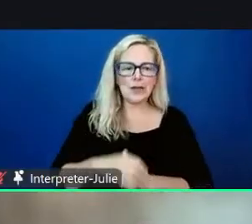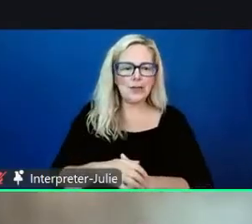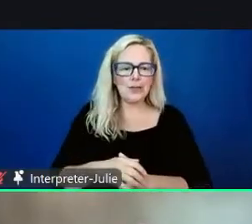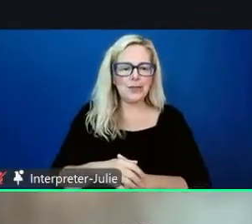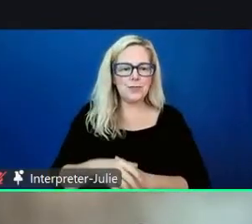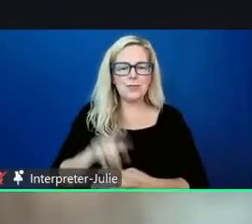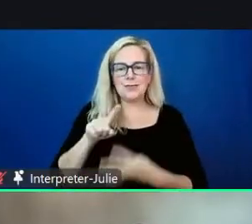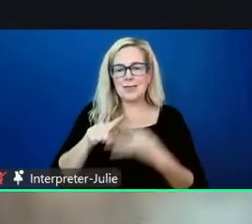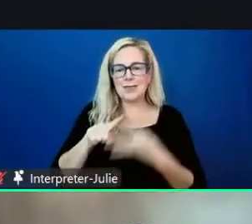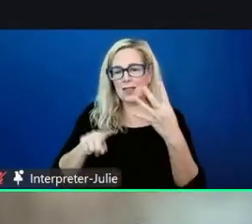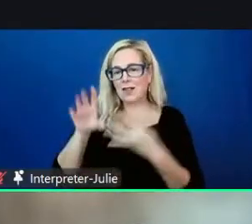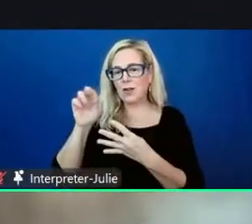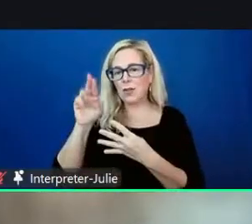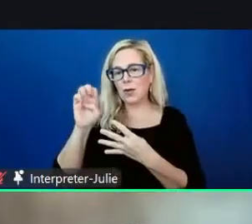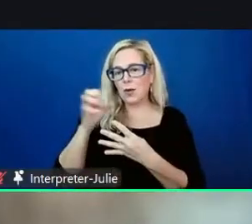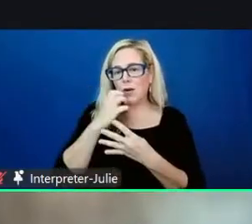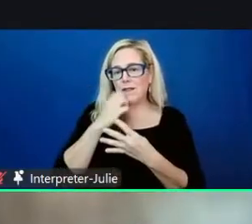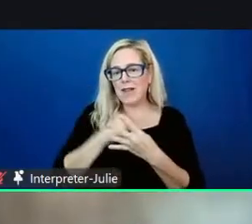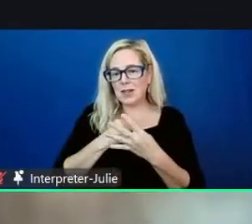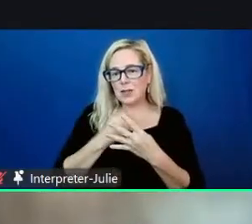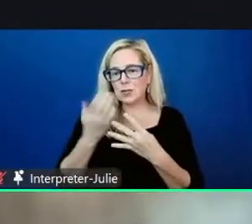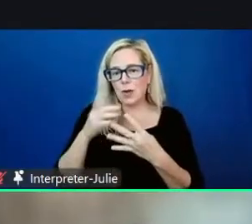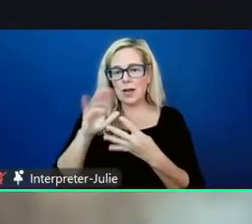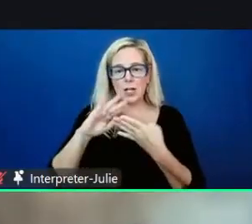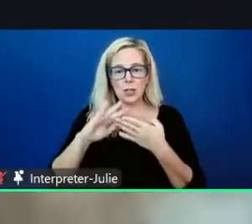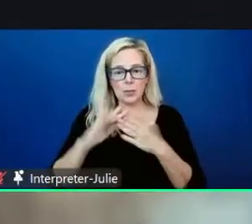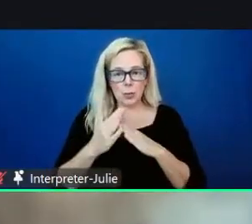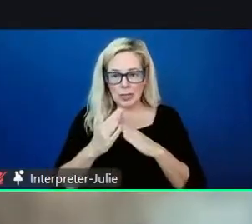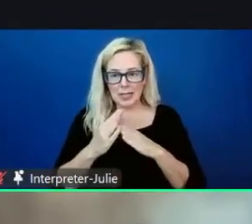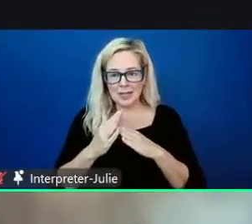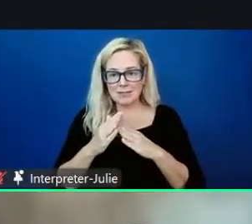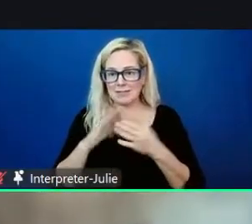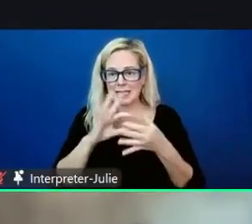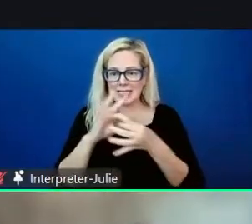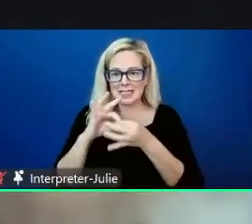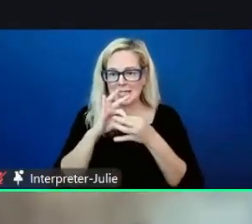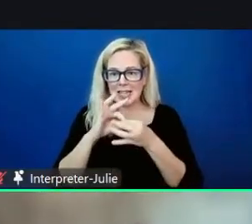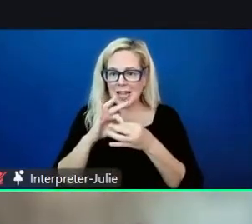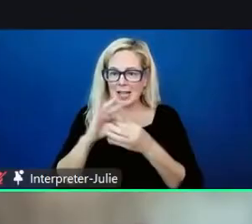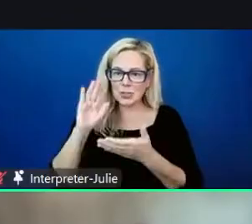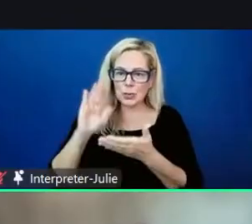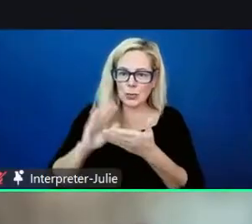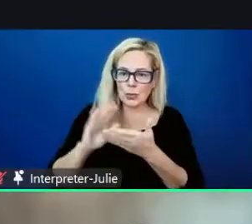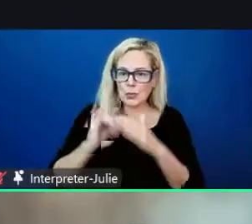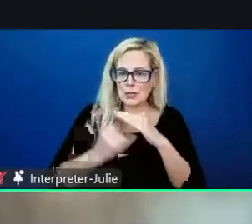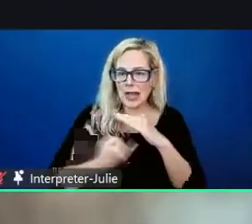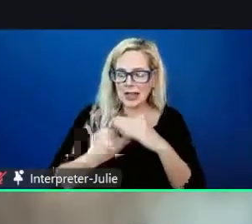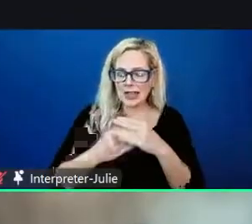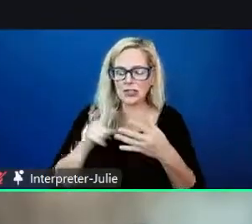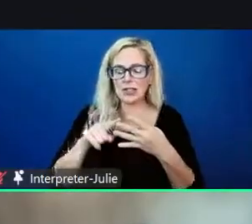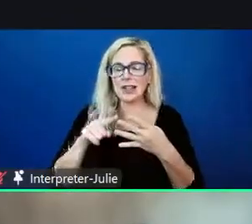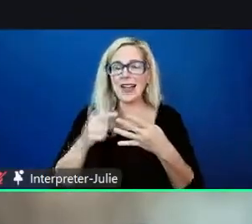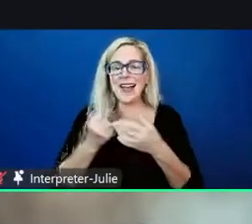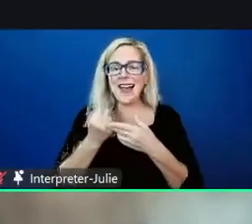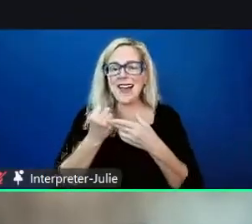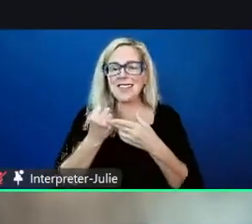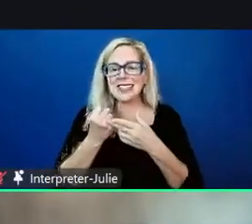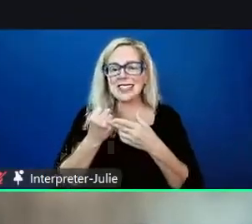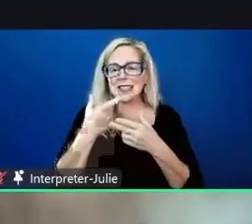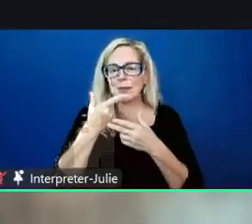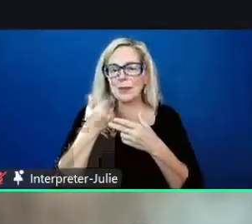guide how we approach this work. So we use community because connections reduce isolation, advocacy because systems don't change on their